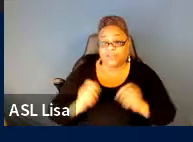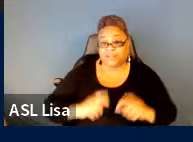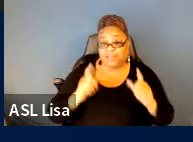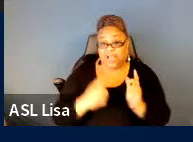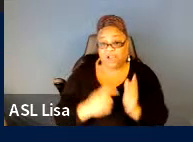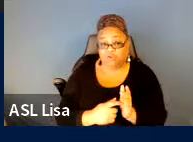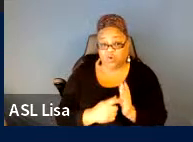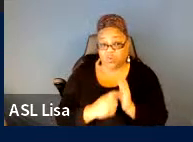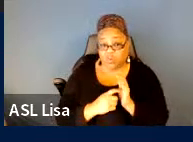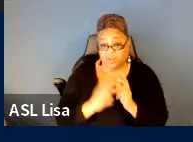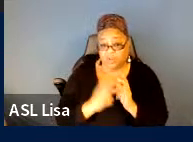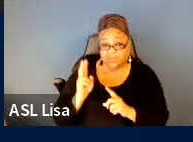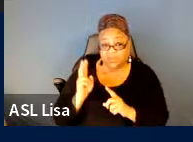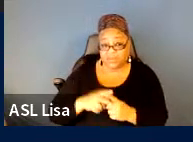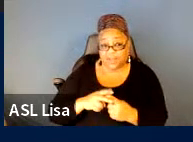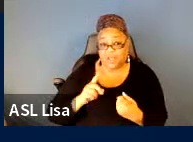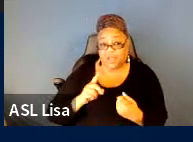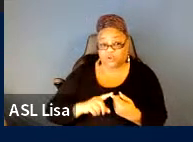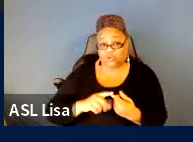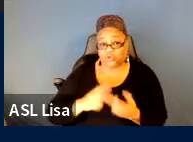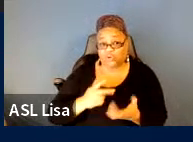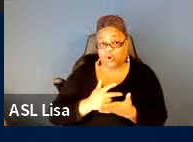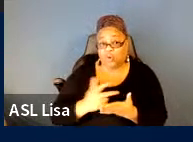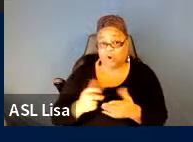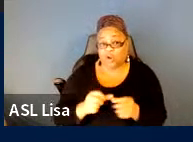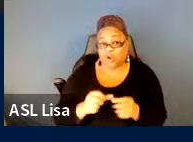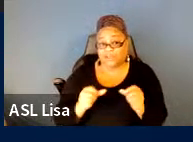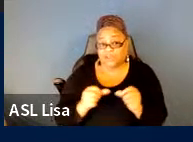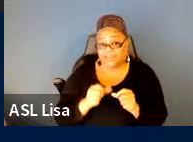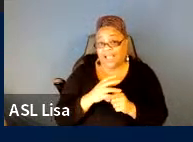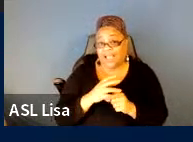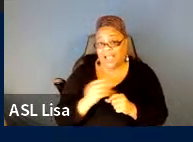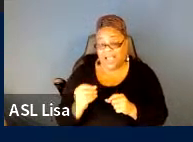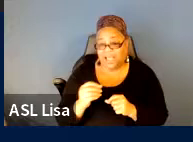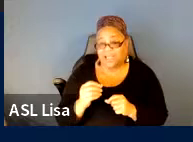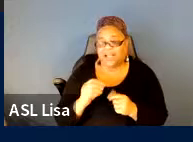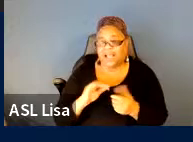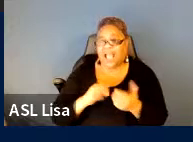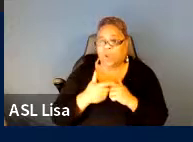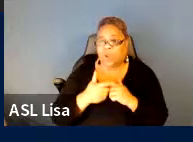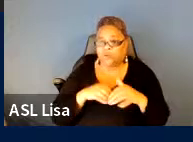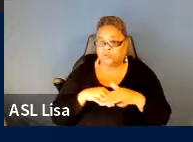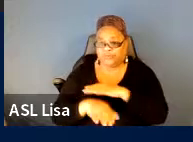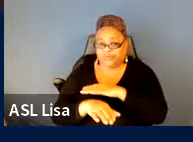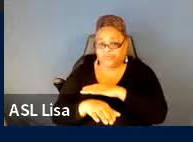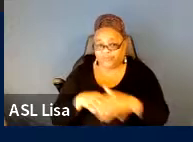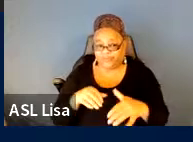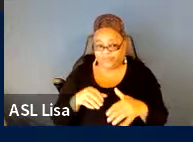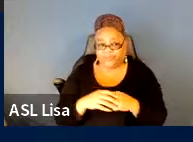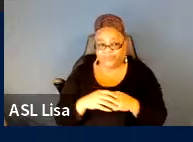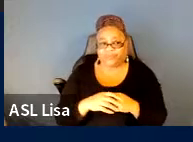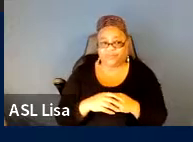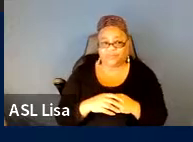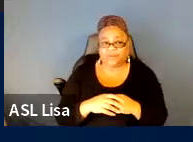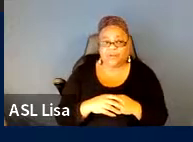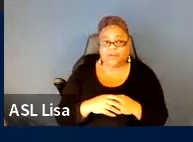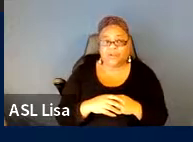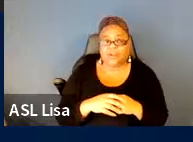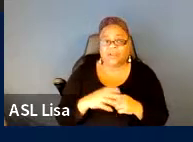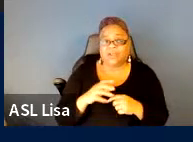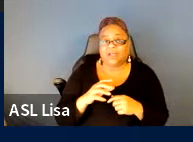apply. Exception 1 in provision 216.5 addresses sites with under 5 spaces